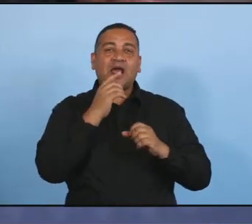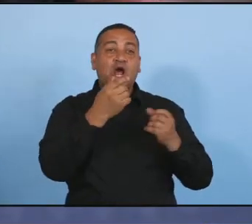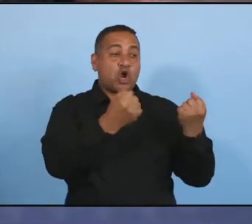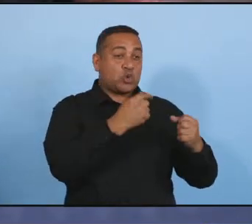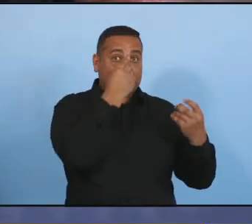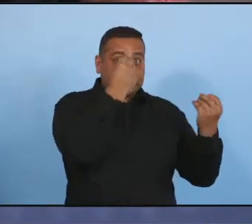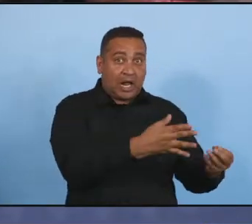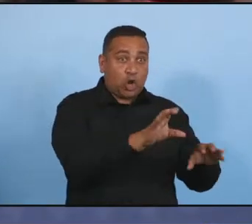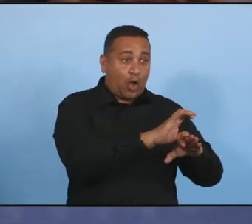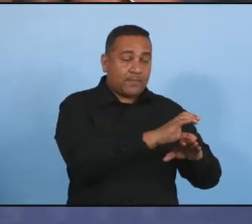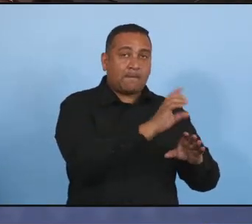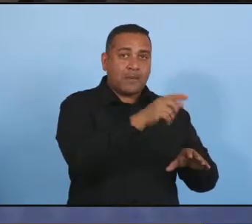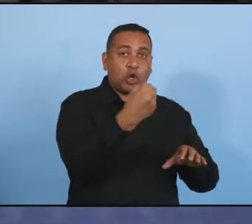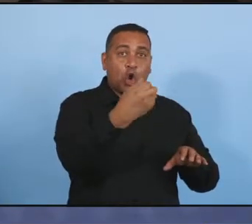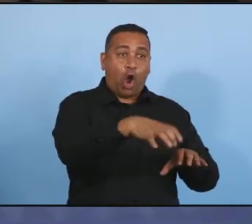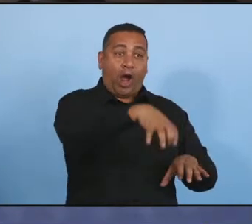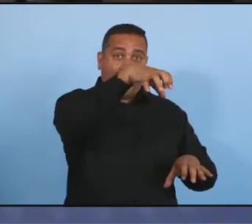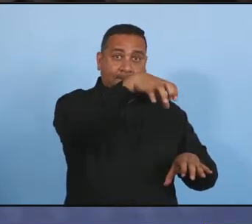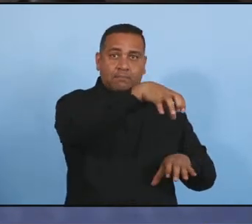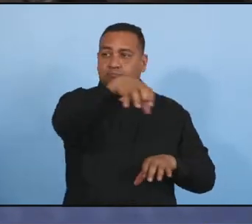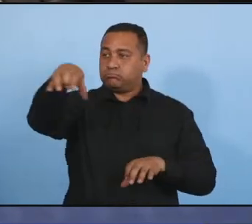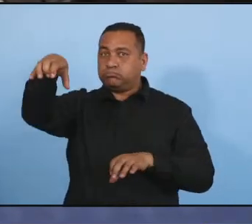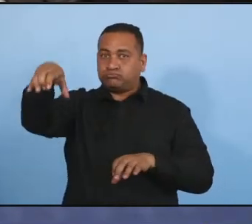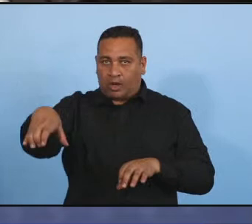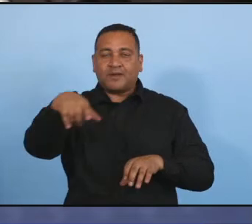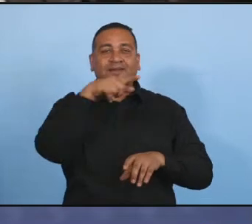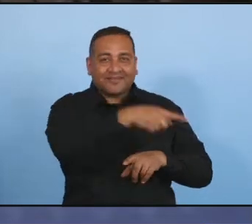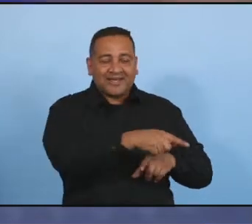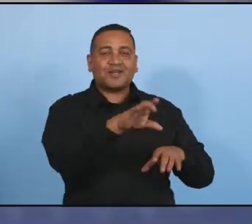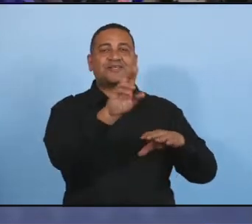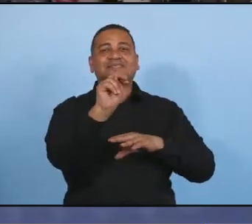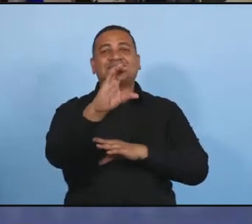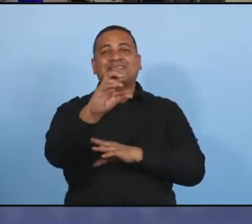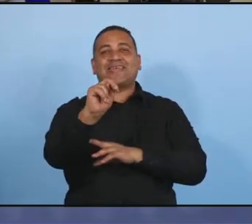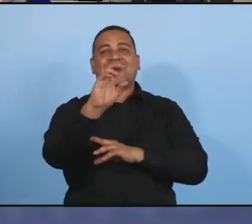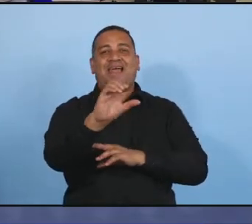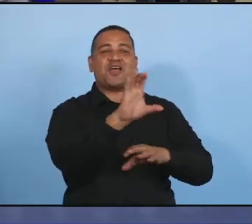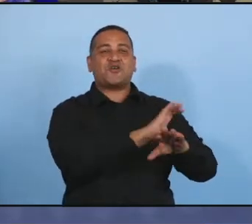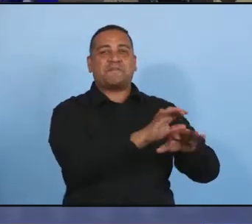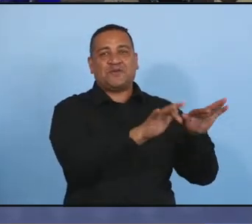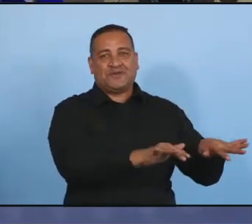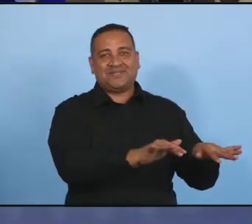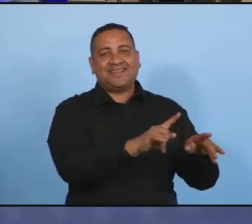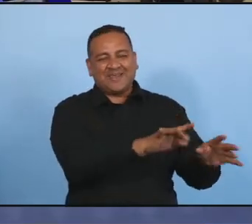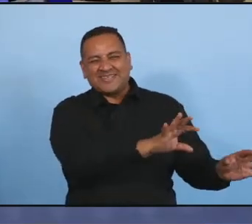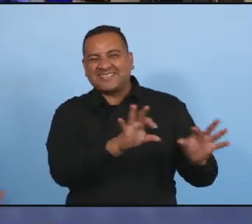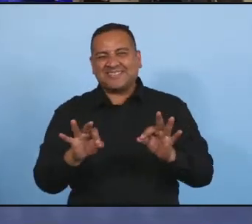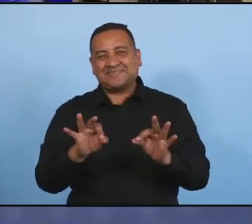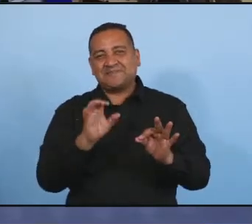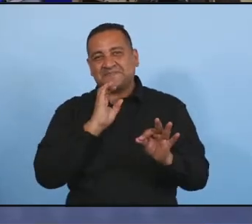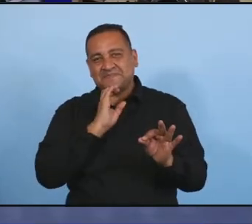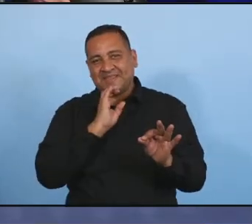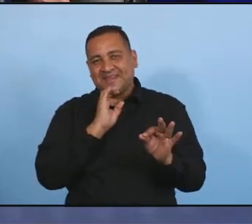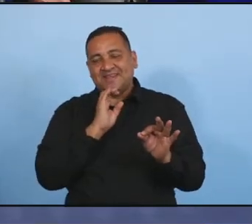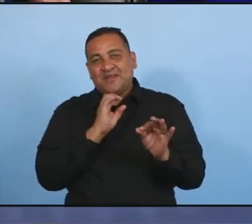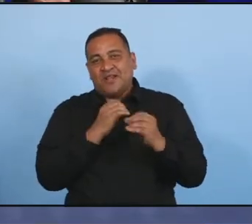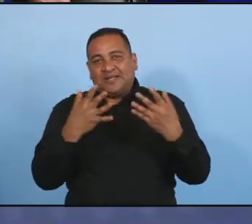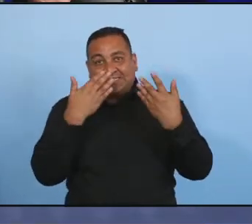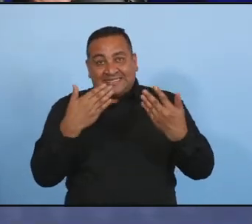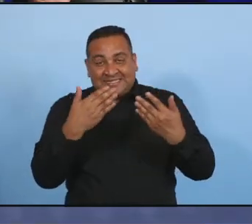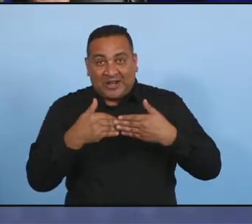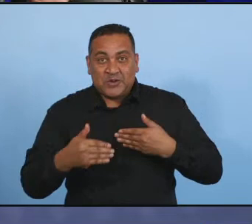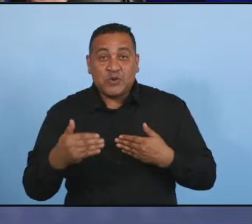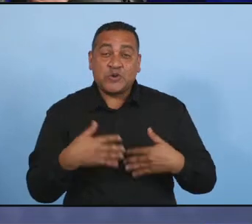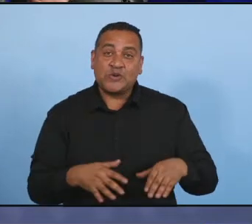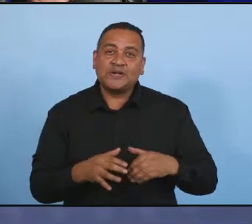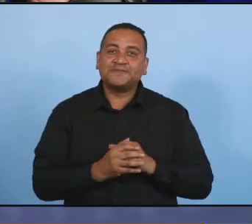at 100 or minus 50. Or, yes, it works similar, same principles as CNC machines. Now, obviously, I mean, if you look at the